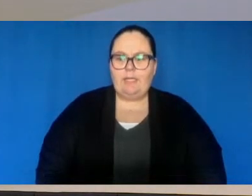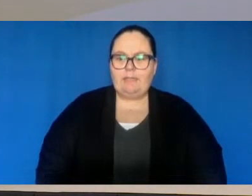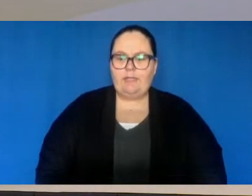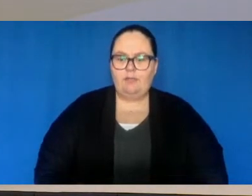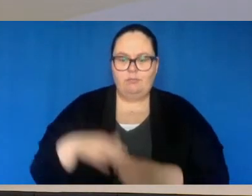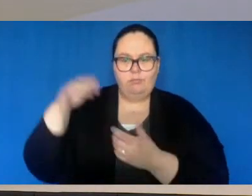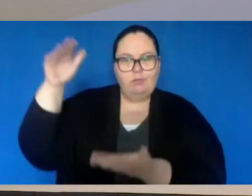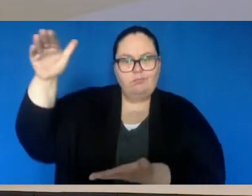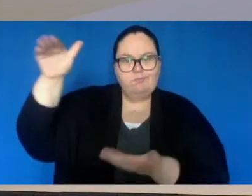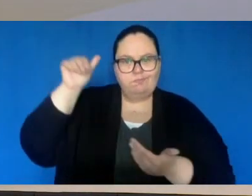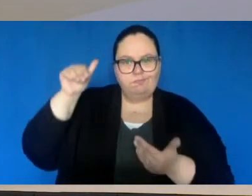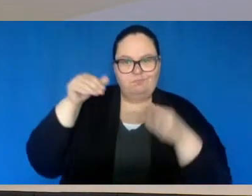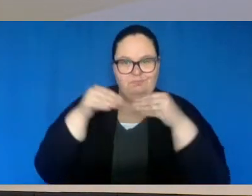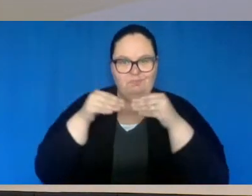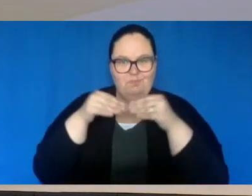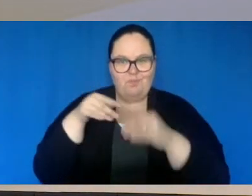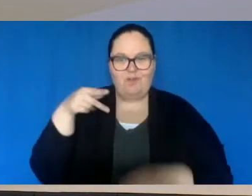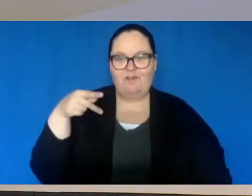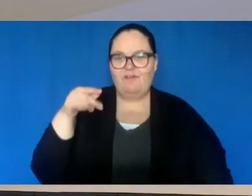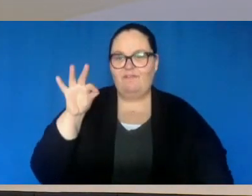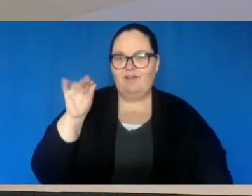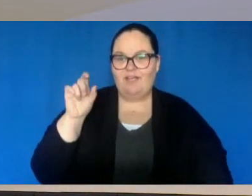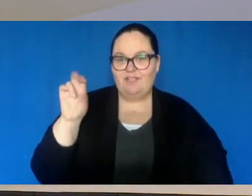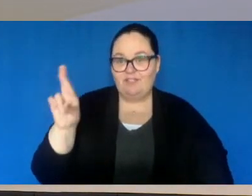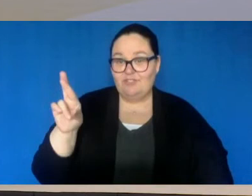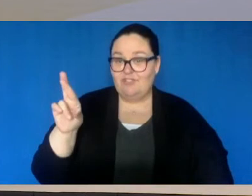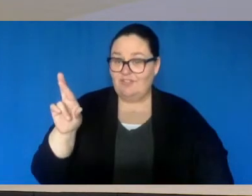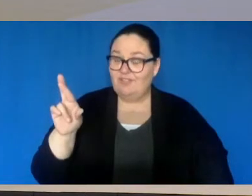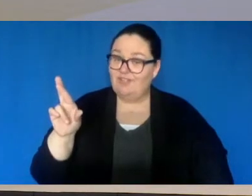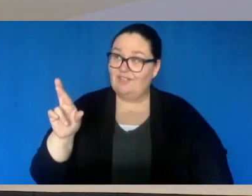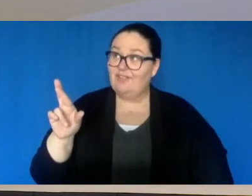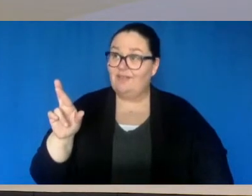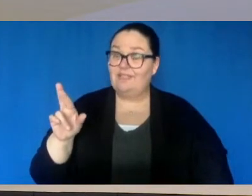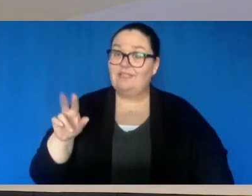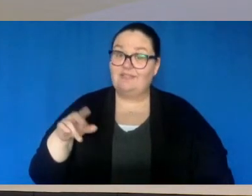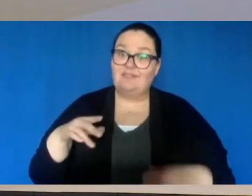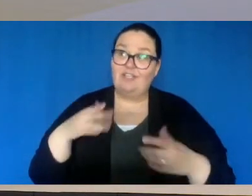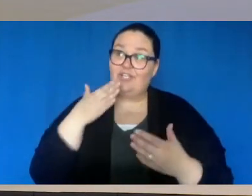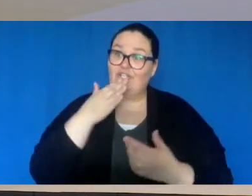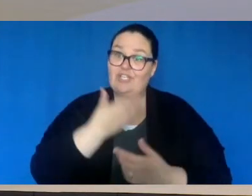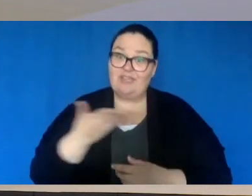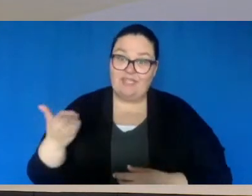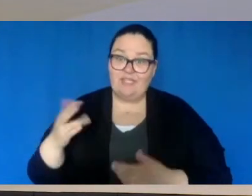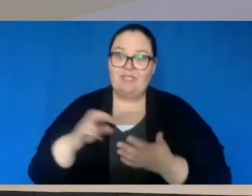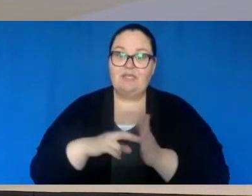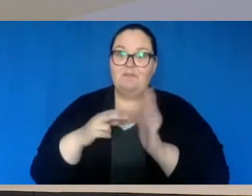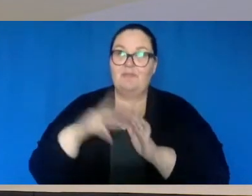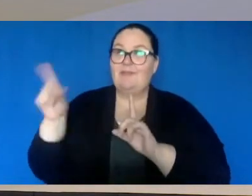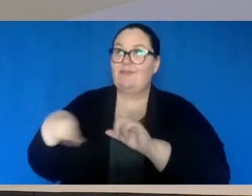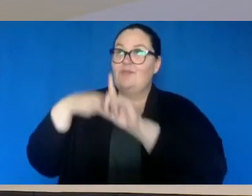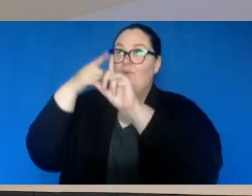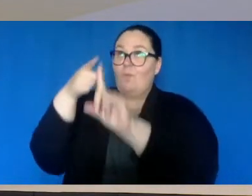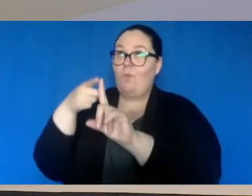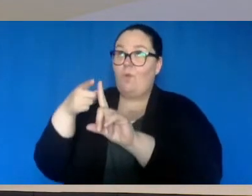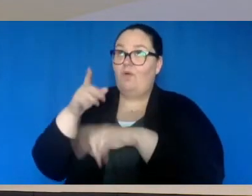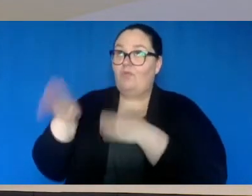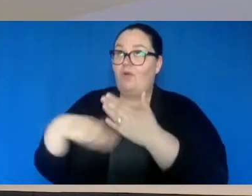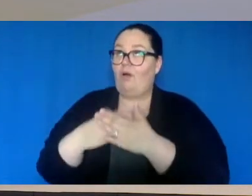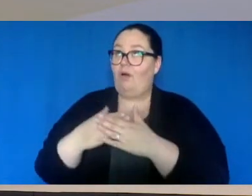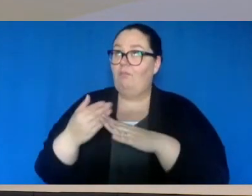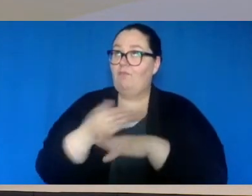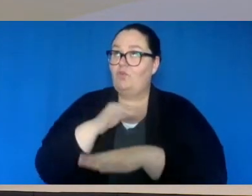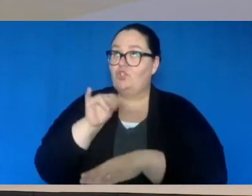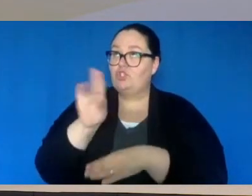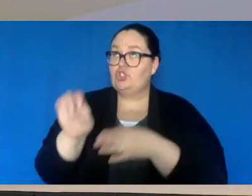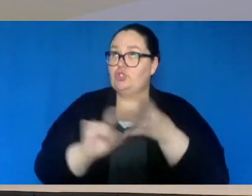that we will be getting in is really good news, and it does mean we will be able to meet that target of making